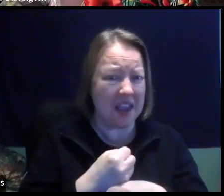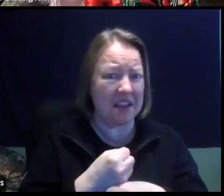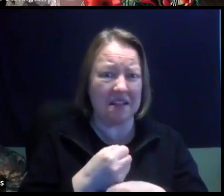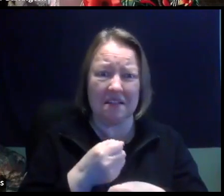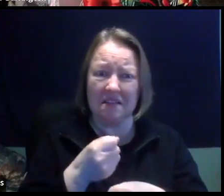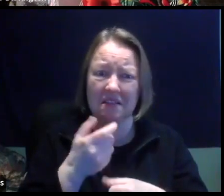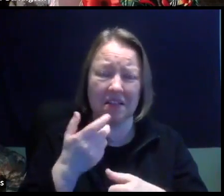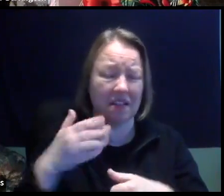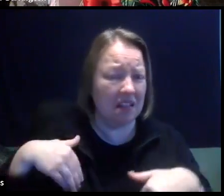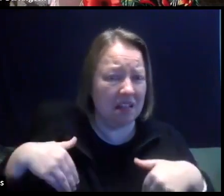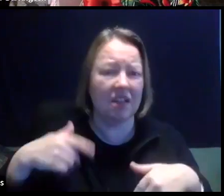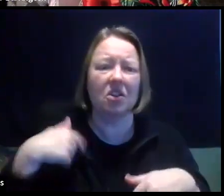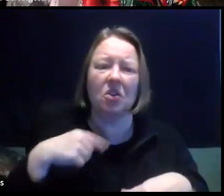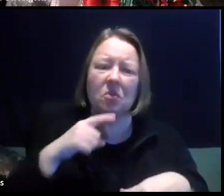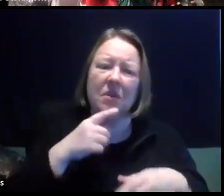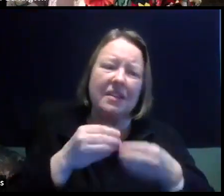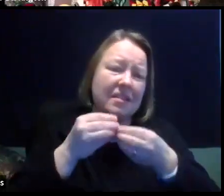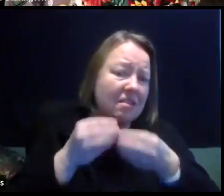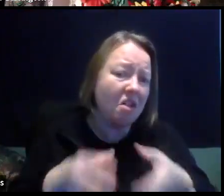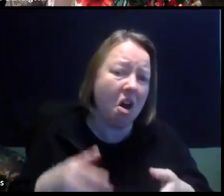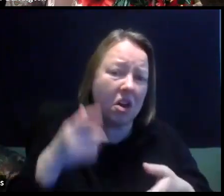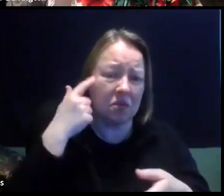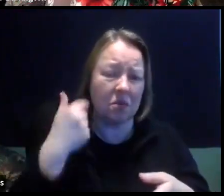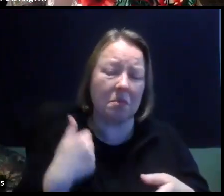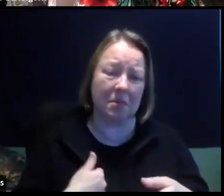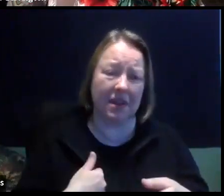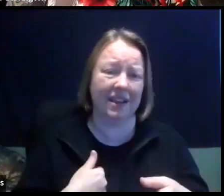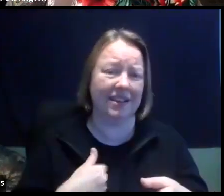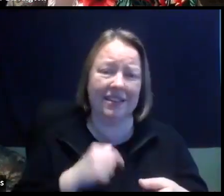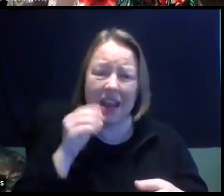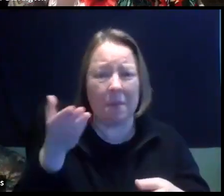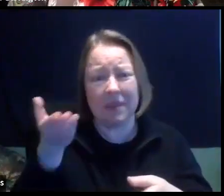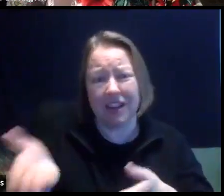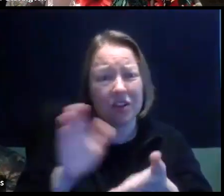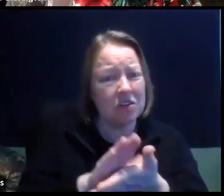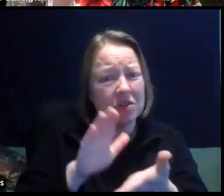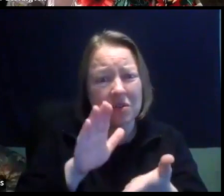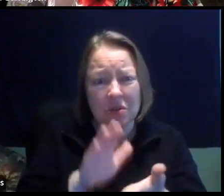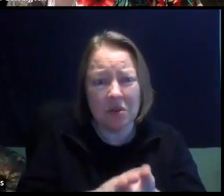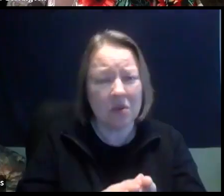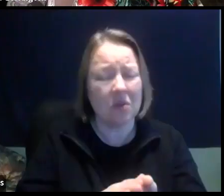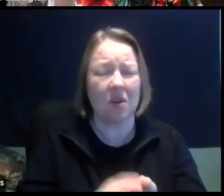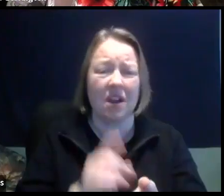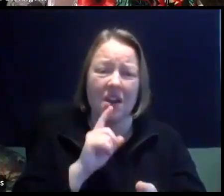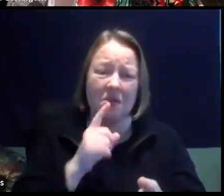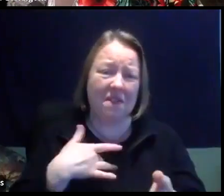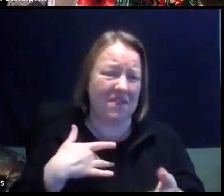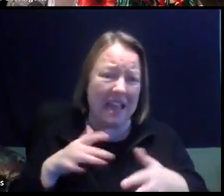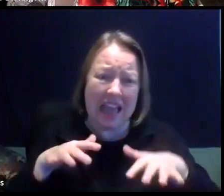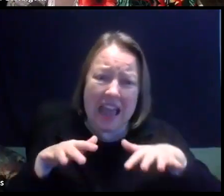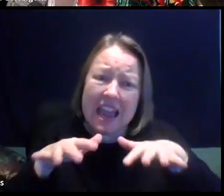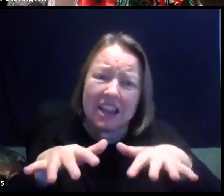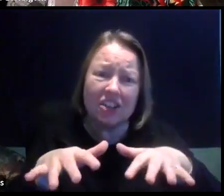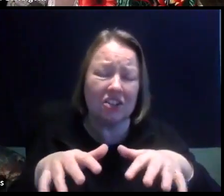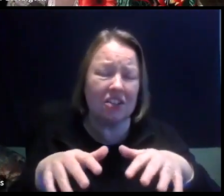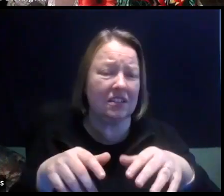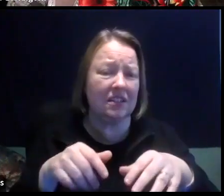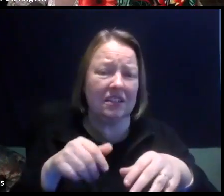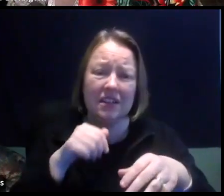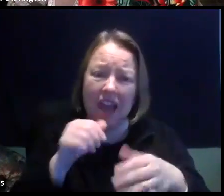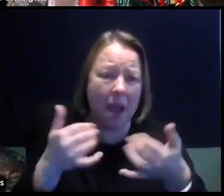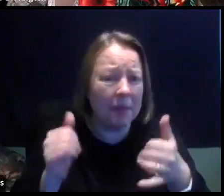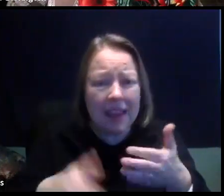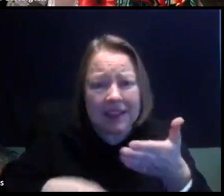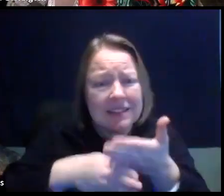it's a real loss for me to not be at school. It produces real anxiety for me not to be playing soccer